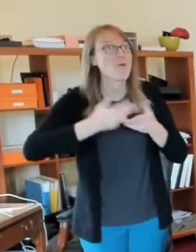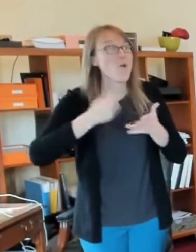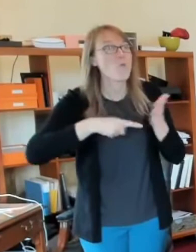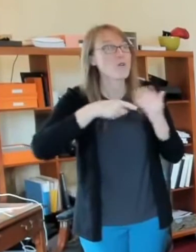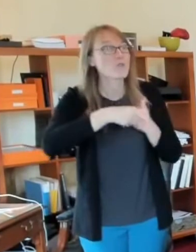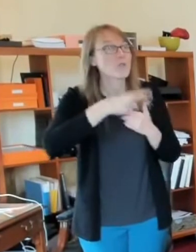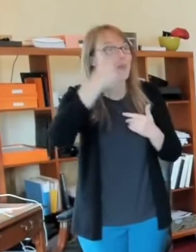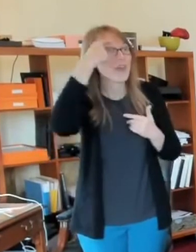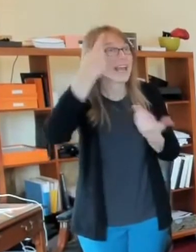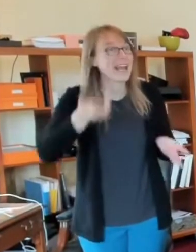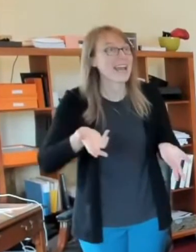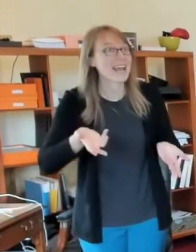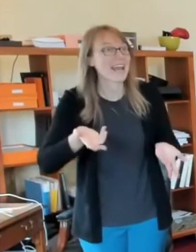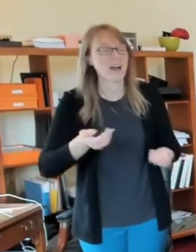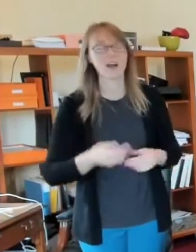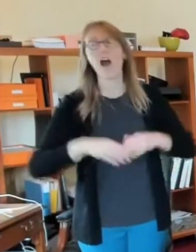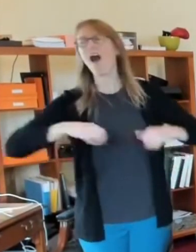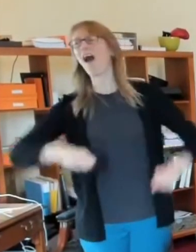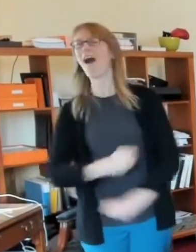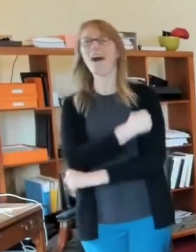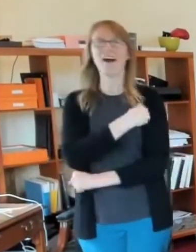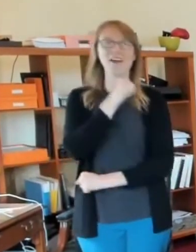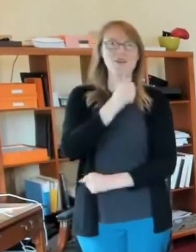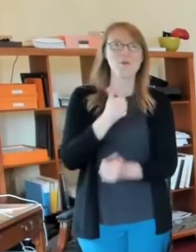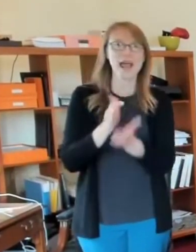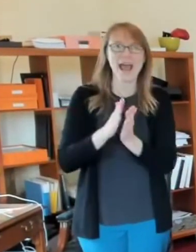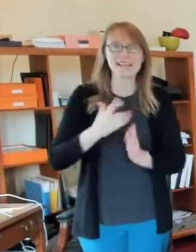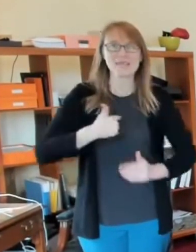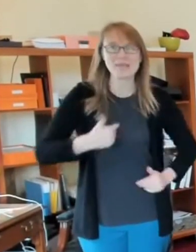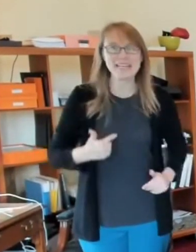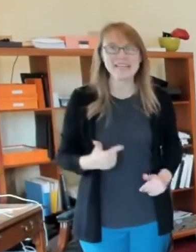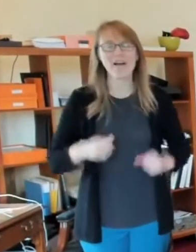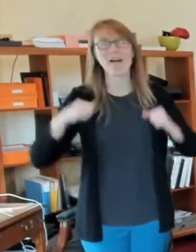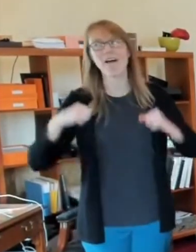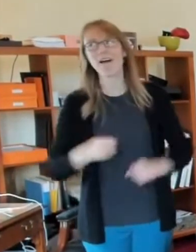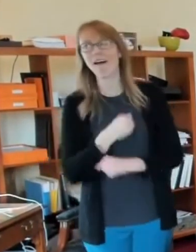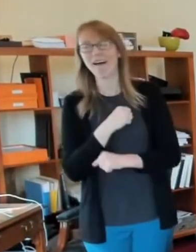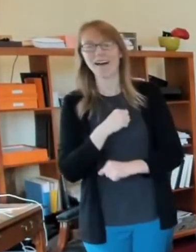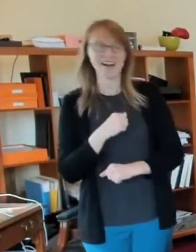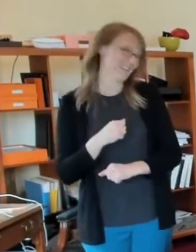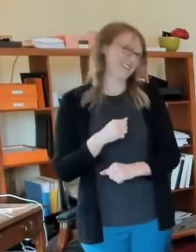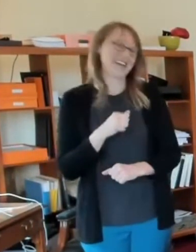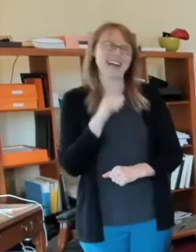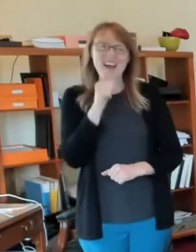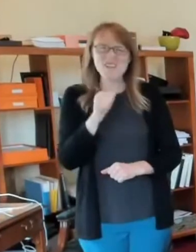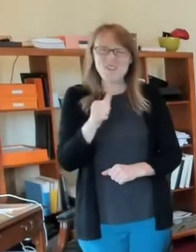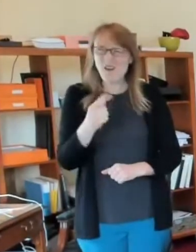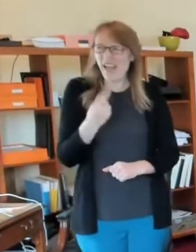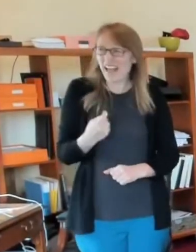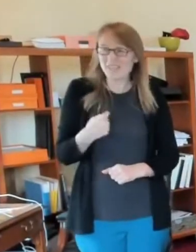Yeah, I don't know. I've seen. You're not supposed to ask me surprise questions, Jake.